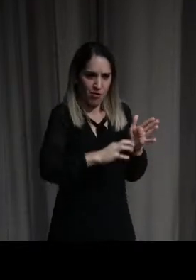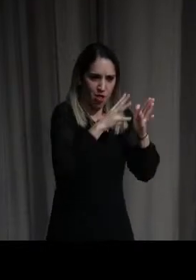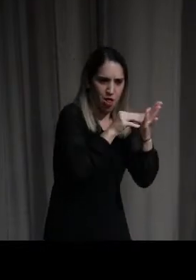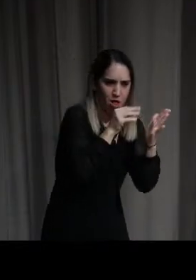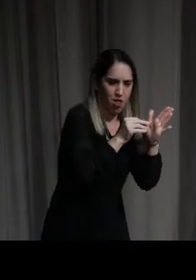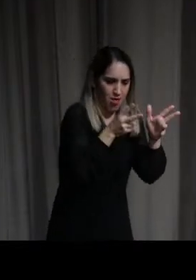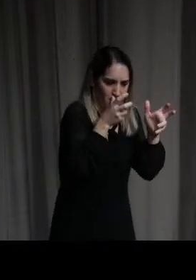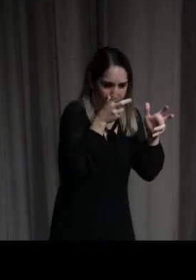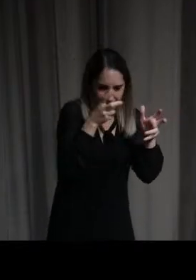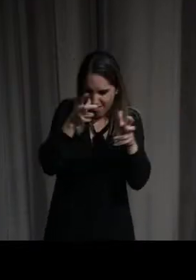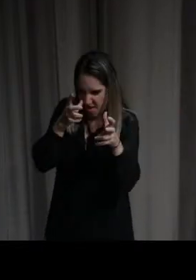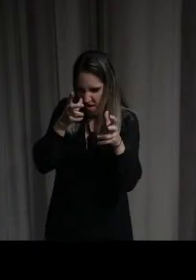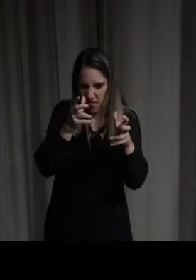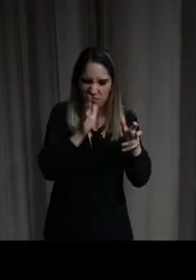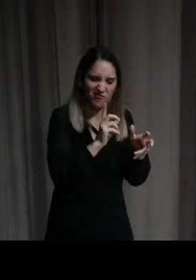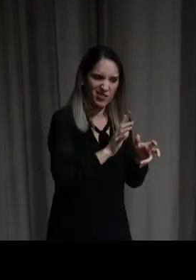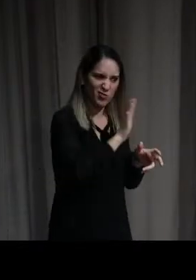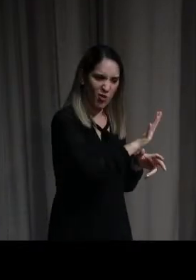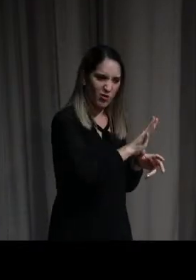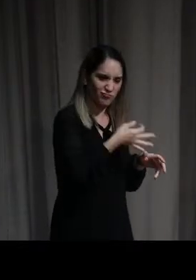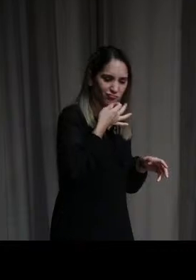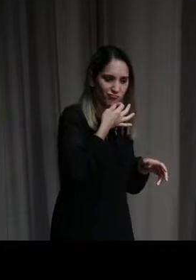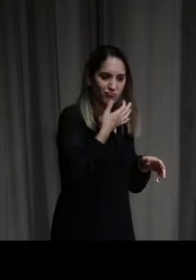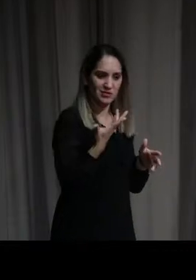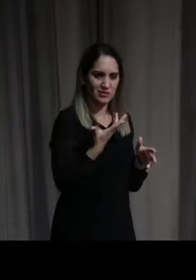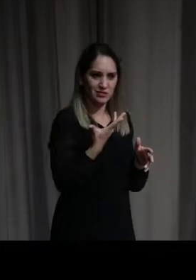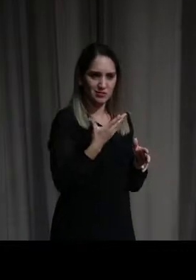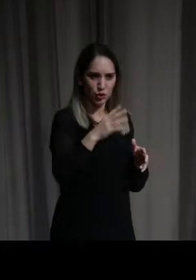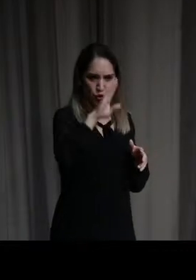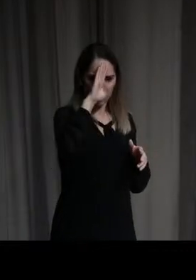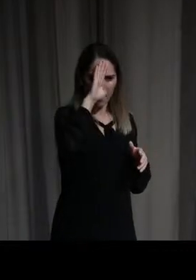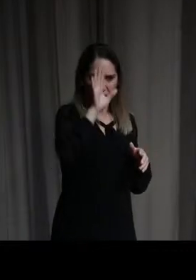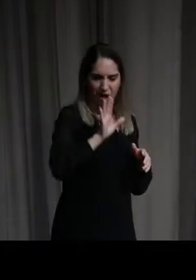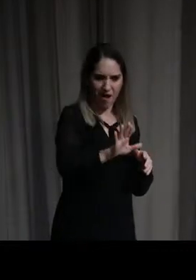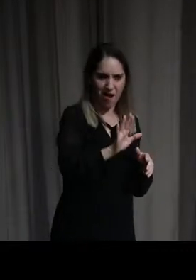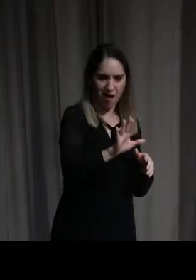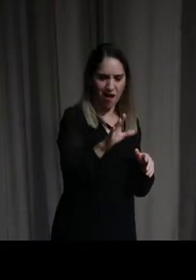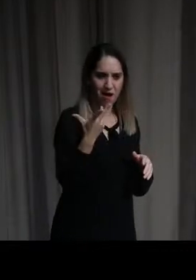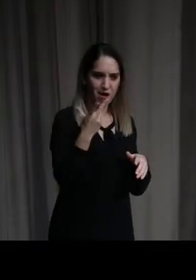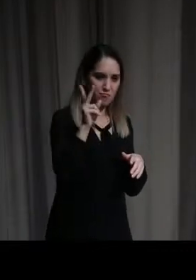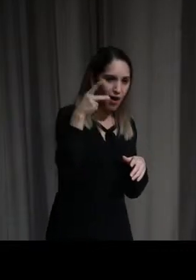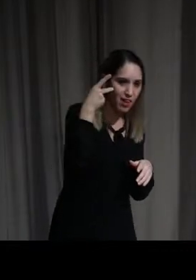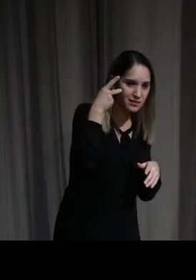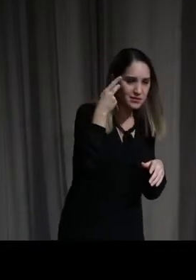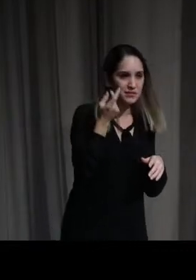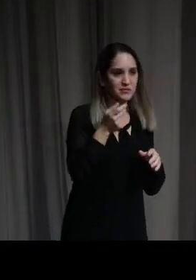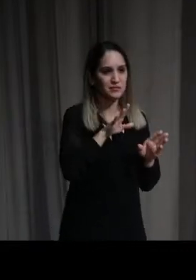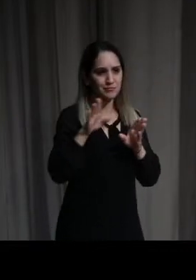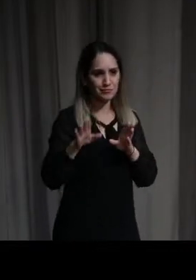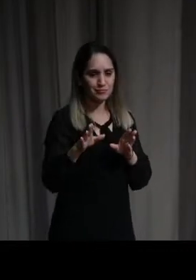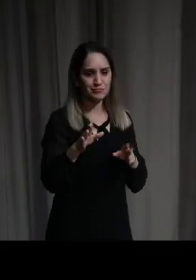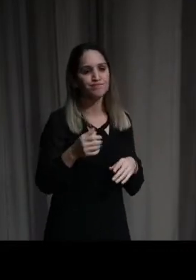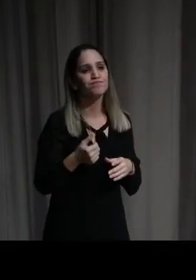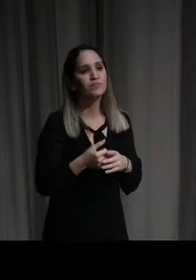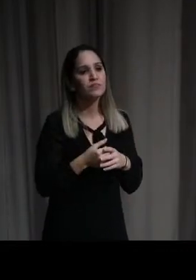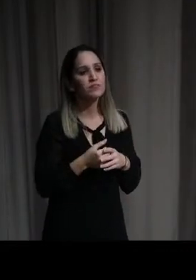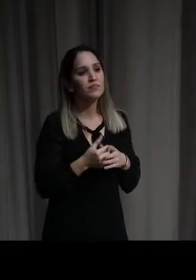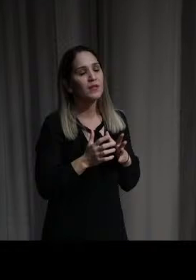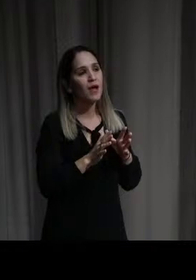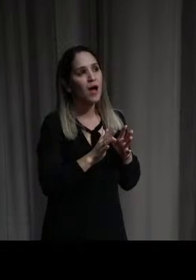that intersection between art, culture, and politics. And so I wanted to turn to